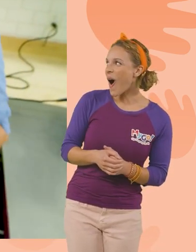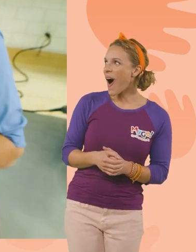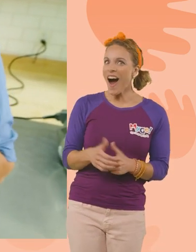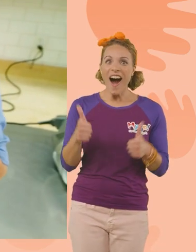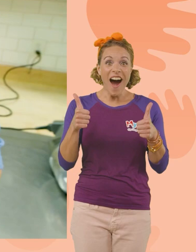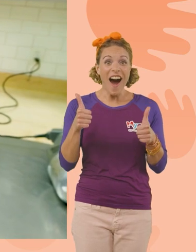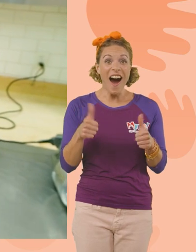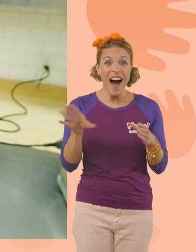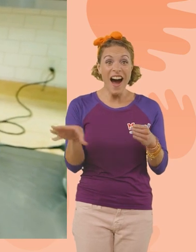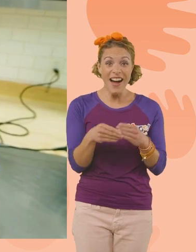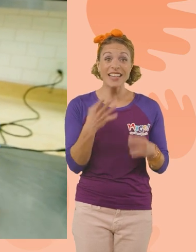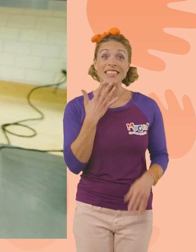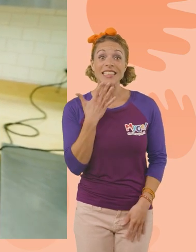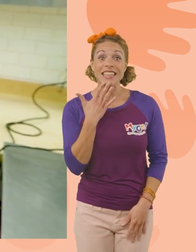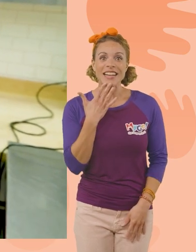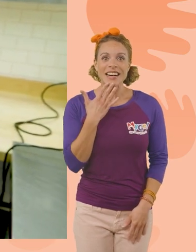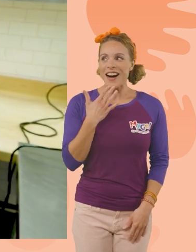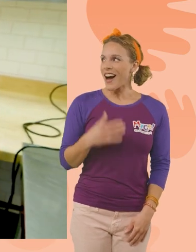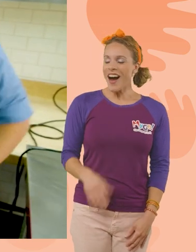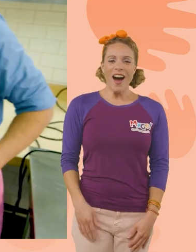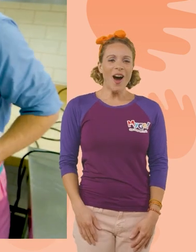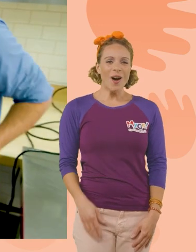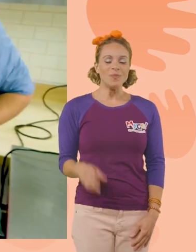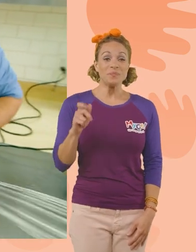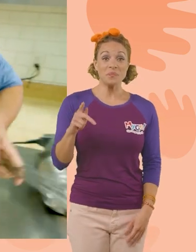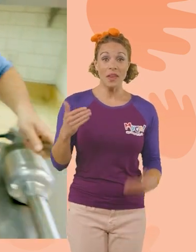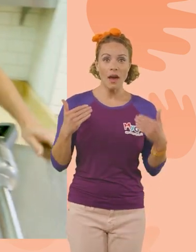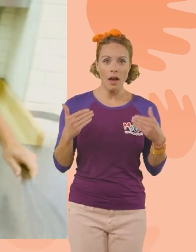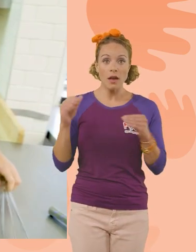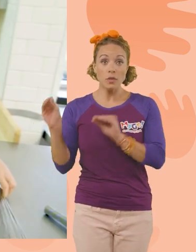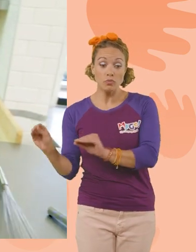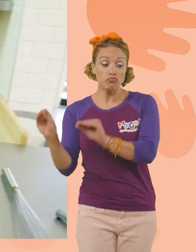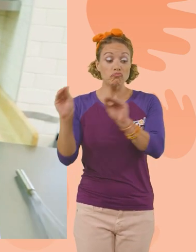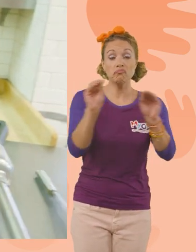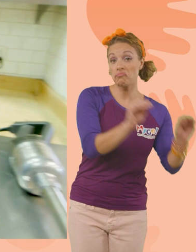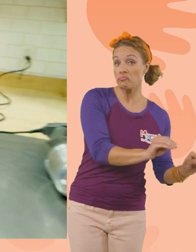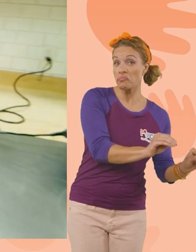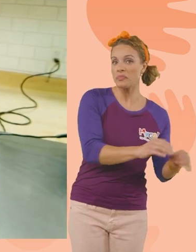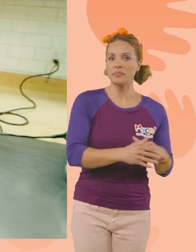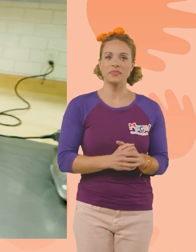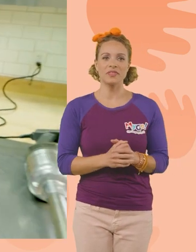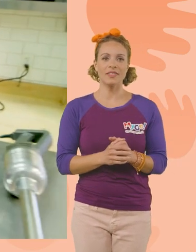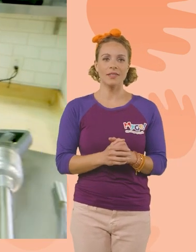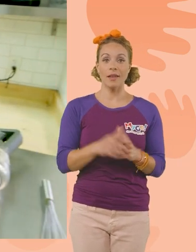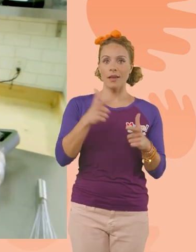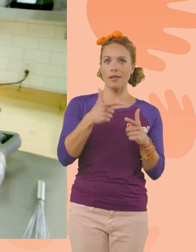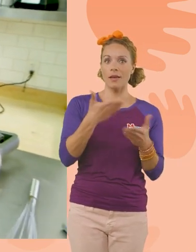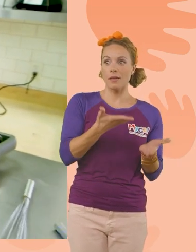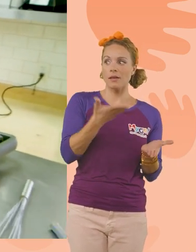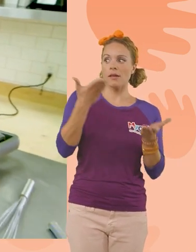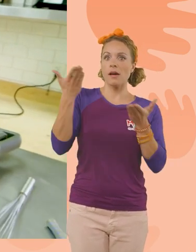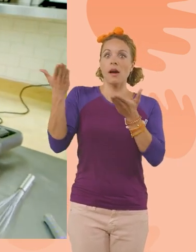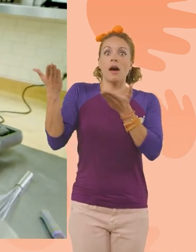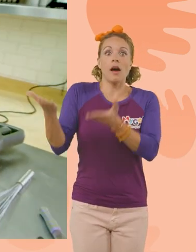Alrighty, it's adding some color. Okay. Let's put this right over here, and then we can bring this